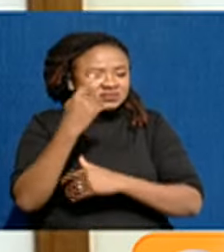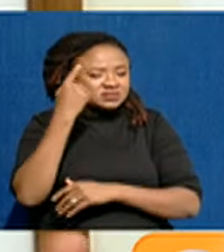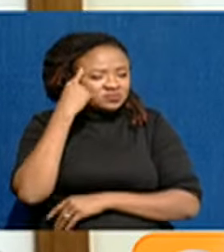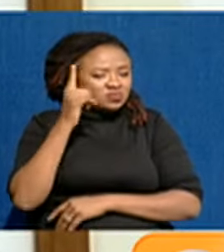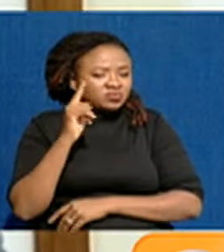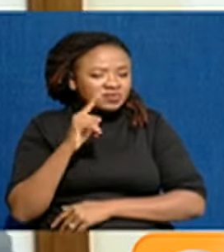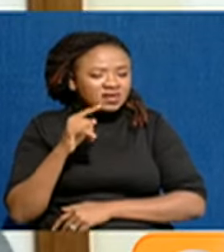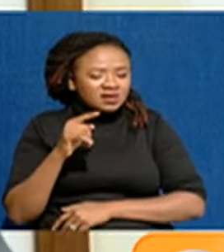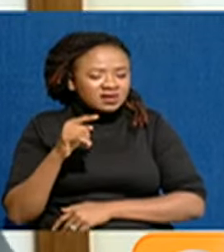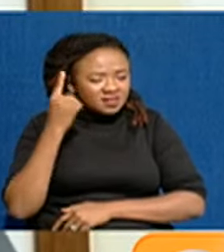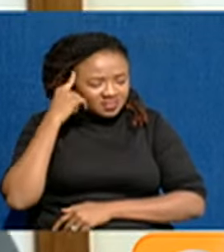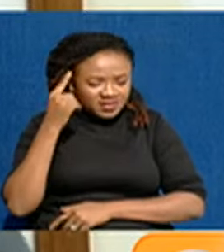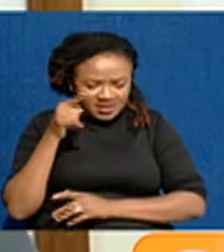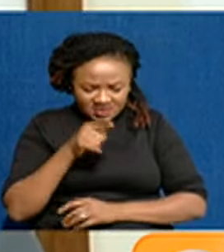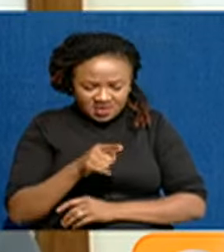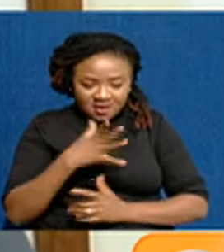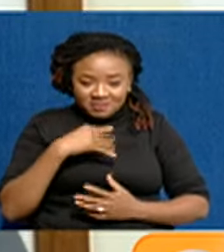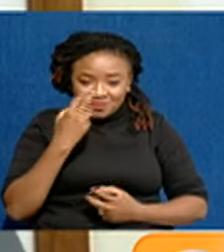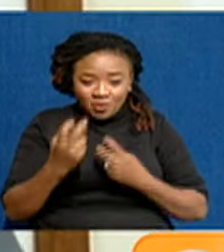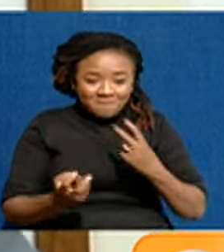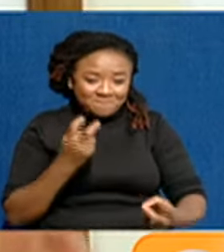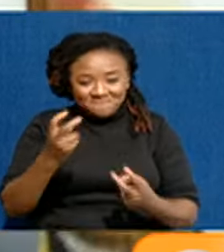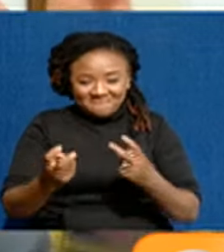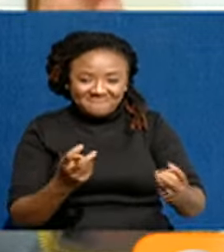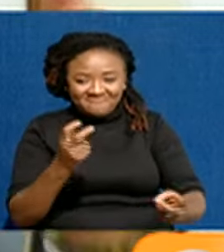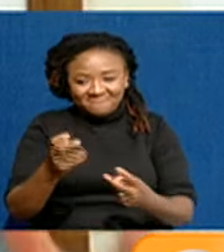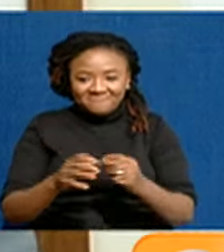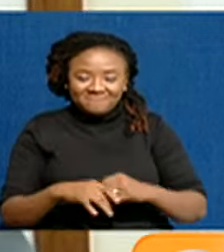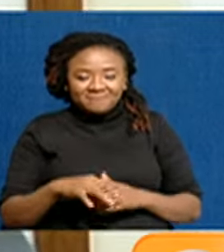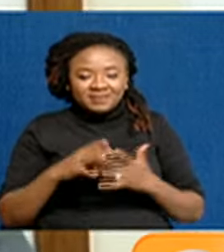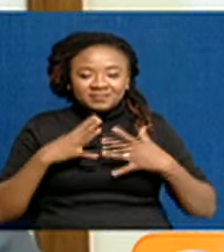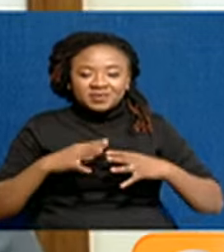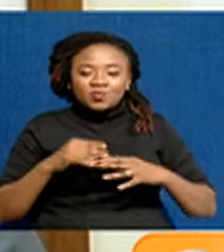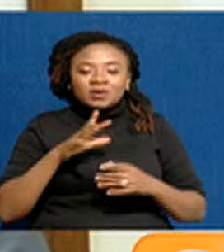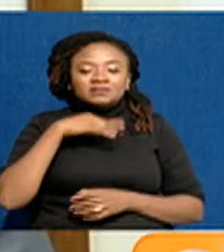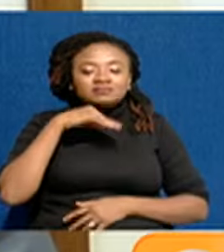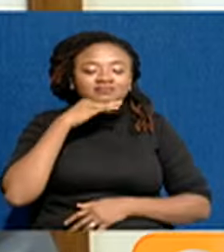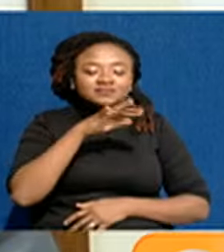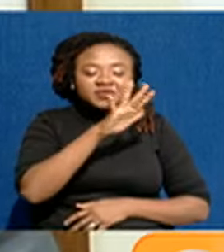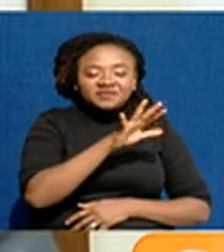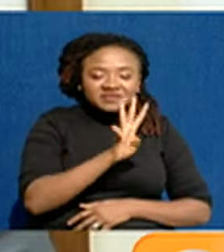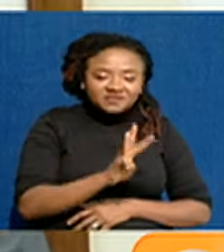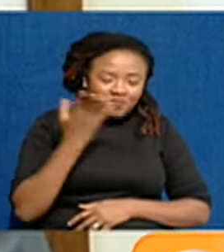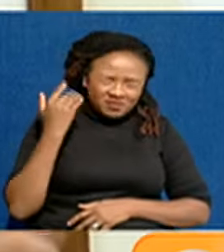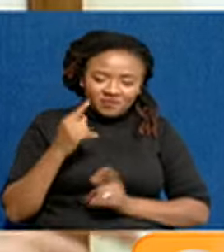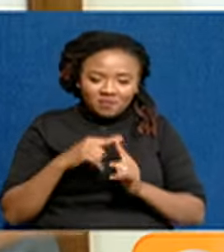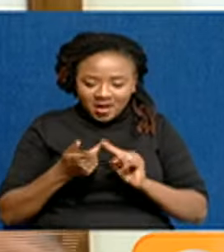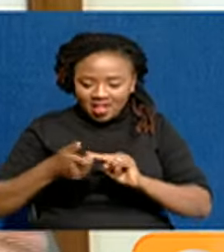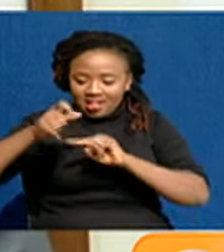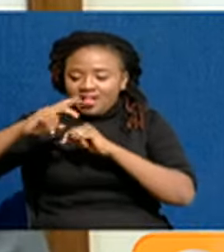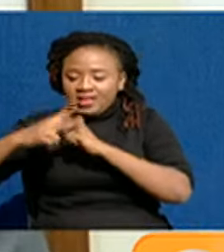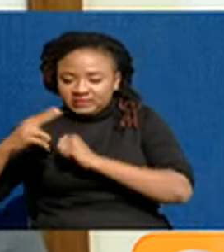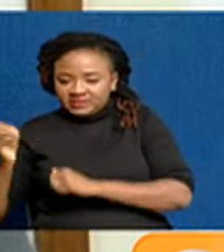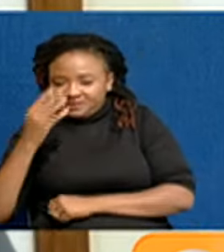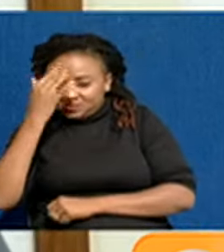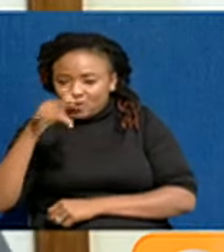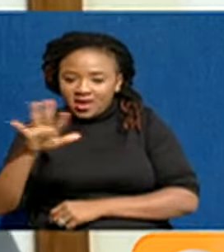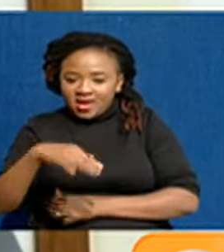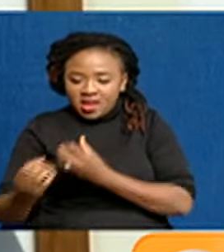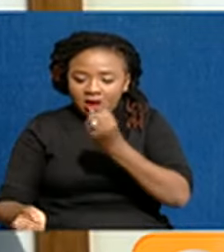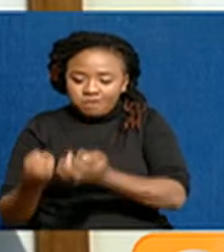seeing part of this death toll that we are reporting. For example, the death toll was 54, but it increased to 70 because of an accident in